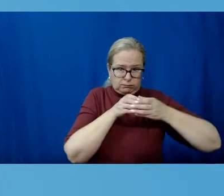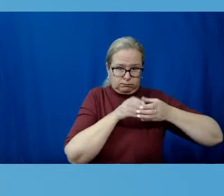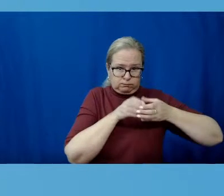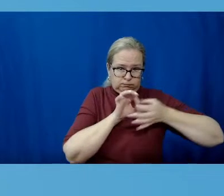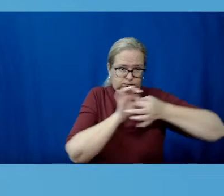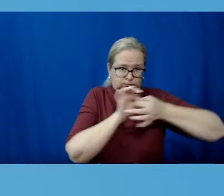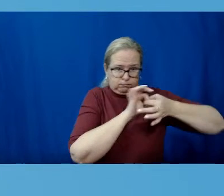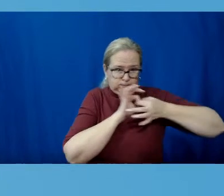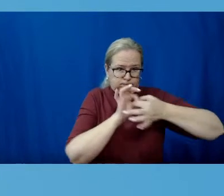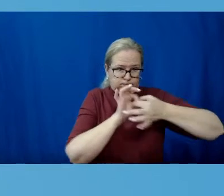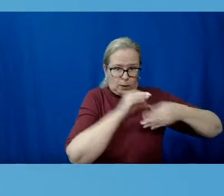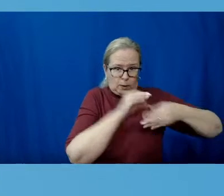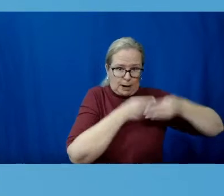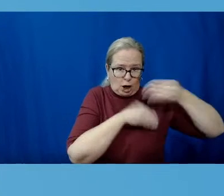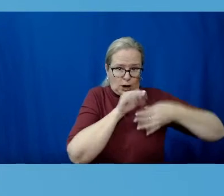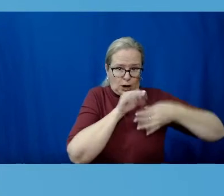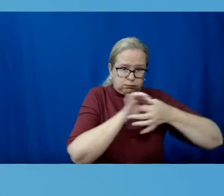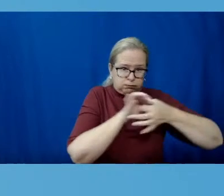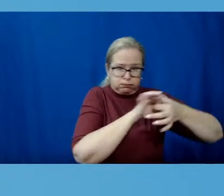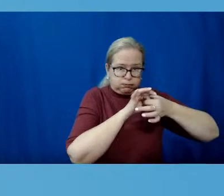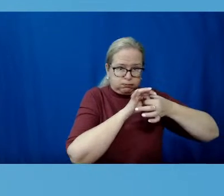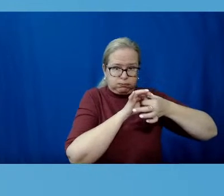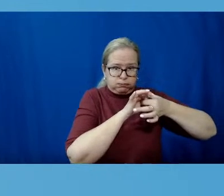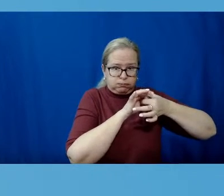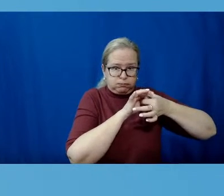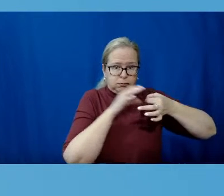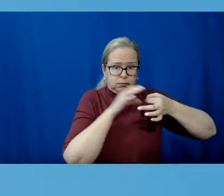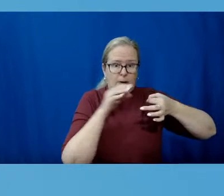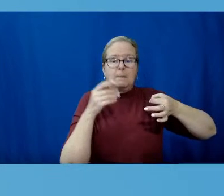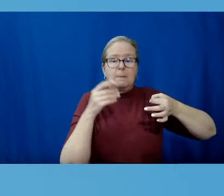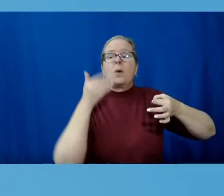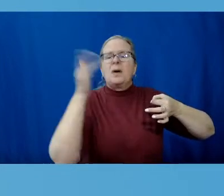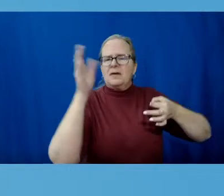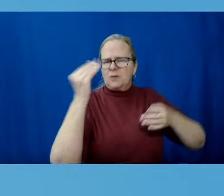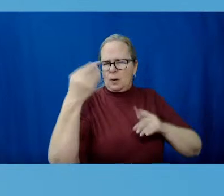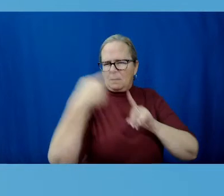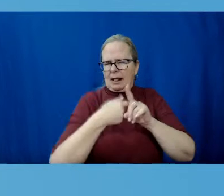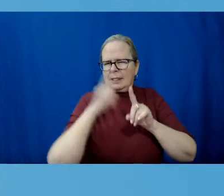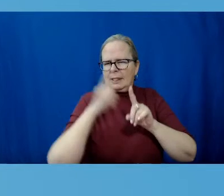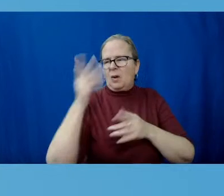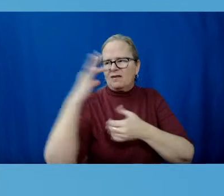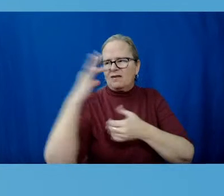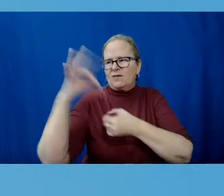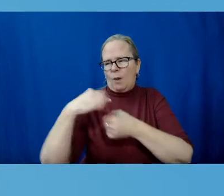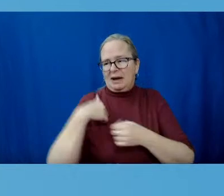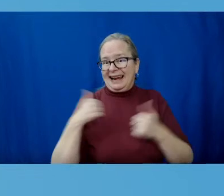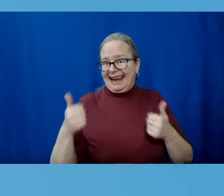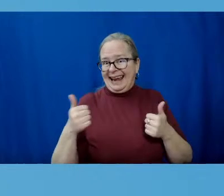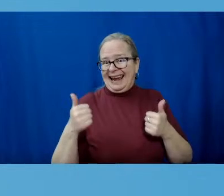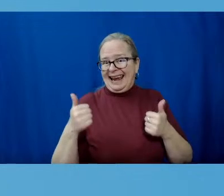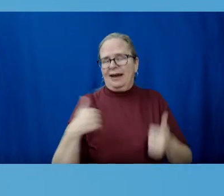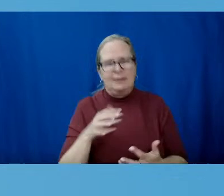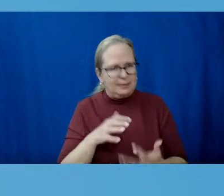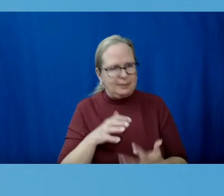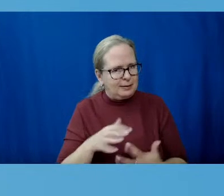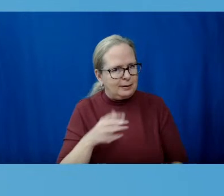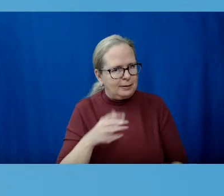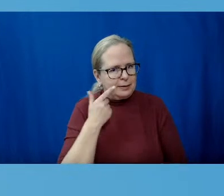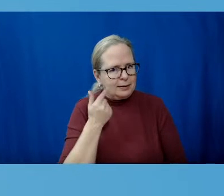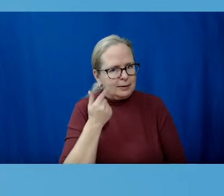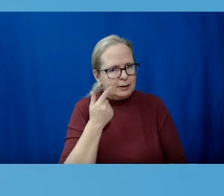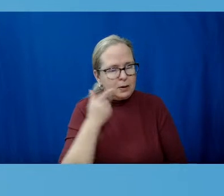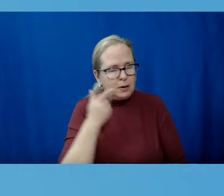the calculation that's being made. So if we put away for a moment this